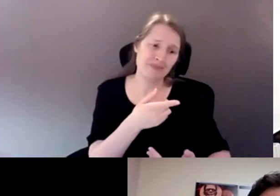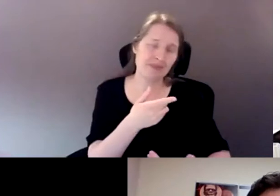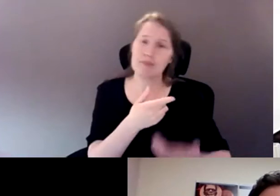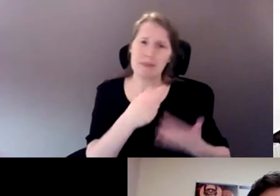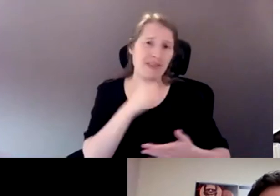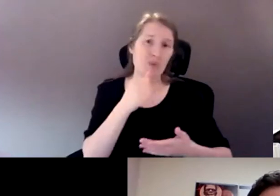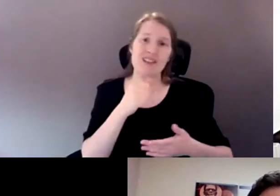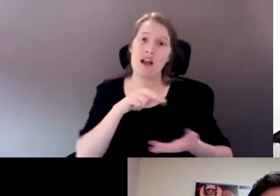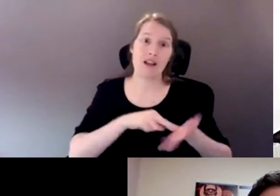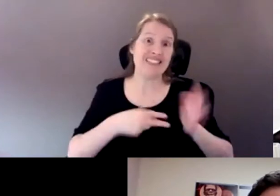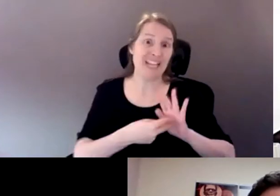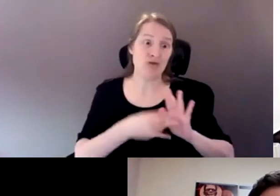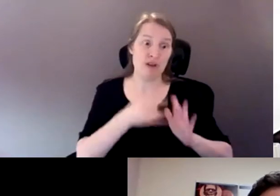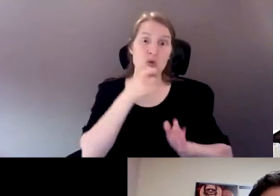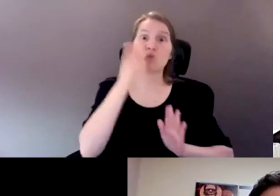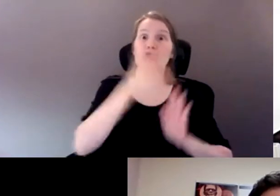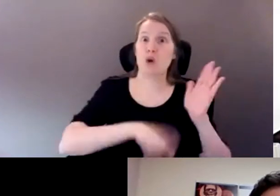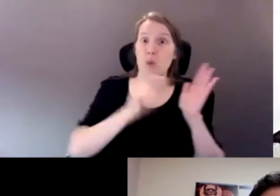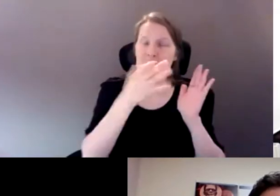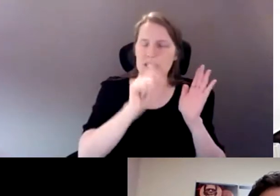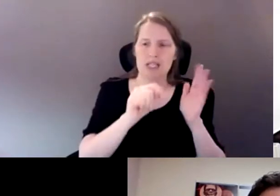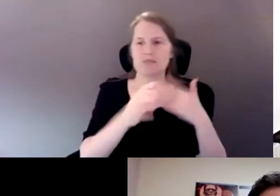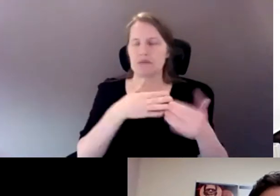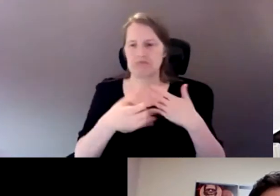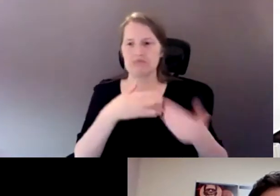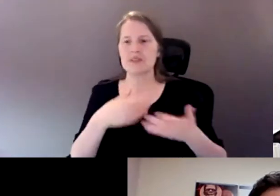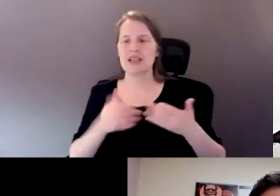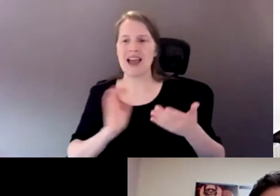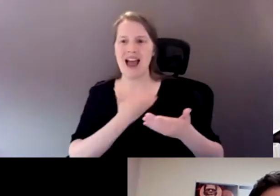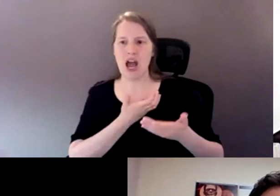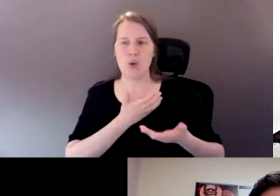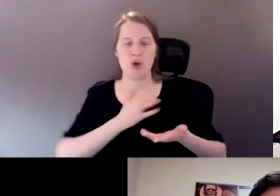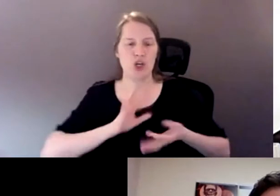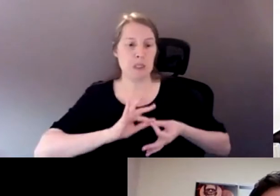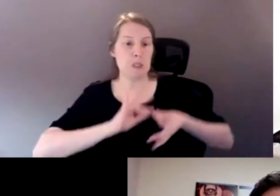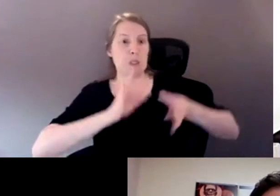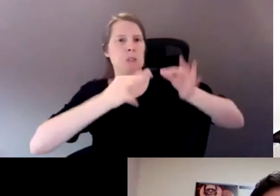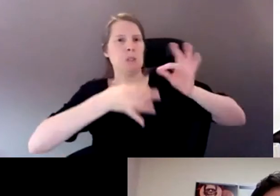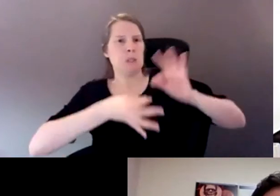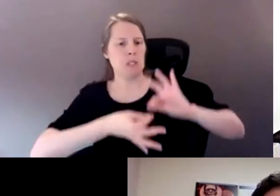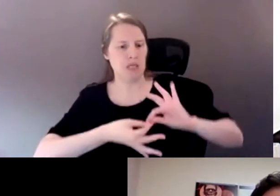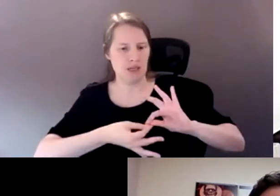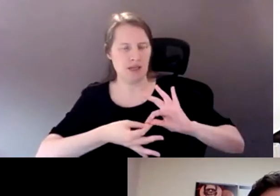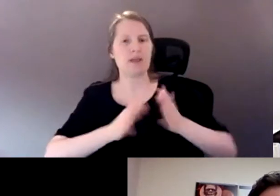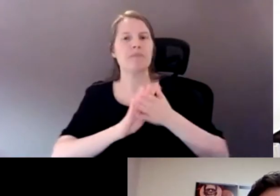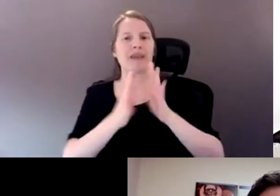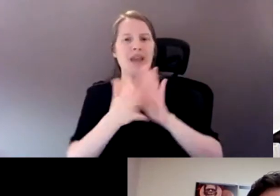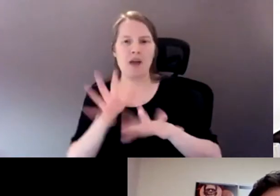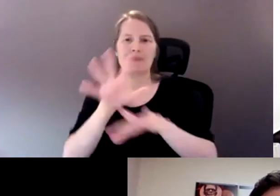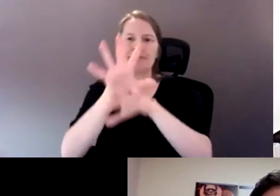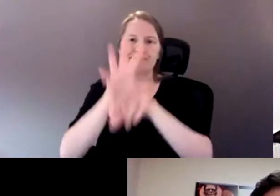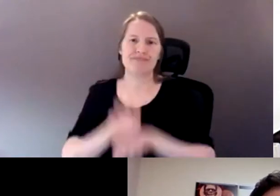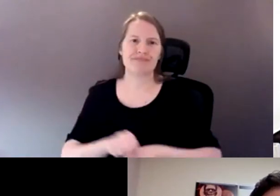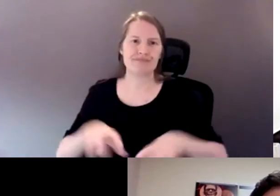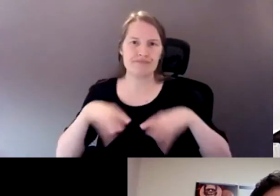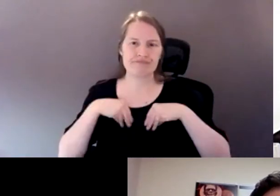creator of the text, let's say, but are become the a kind of standard interpretation over time that does.